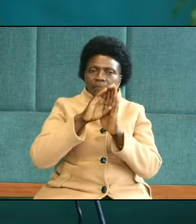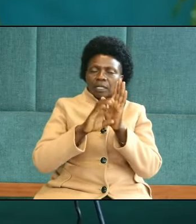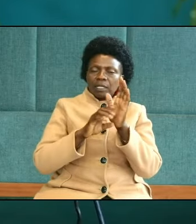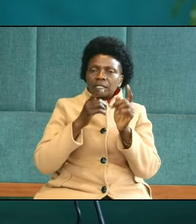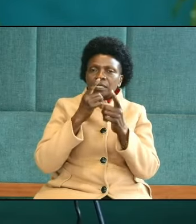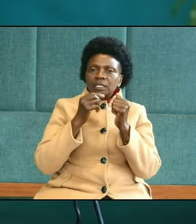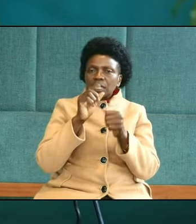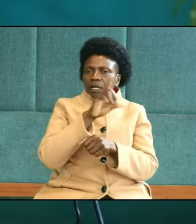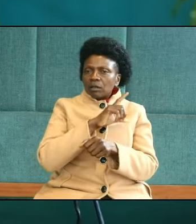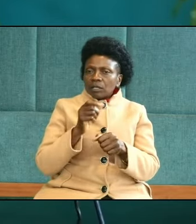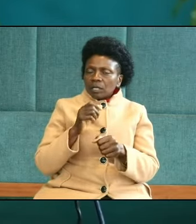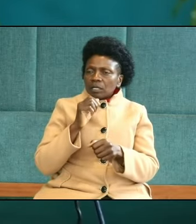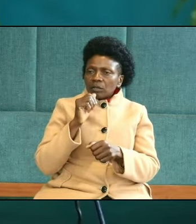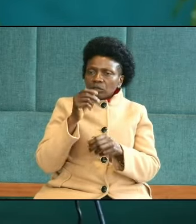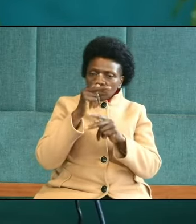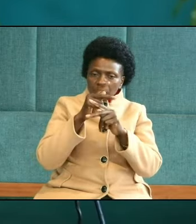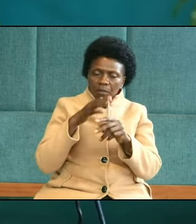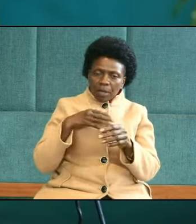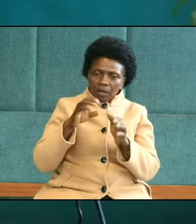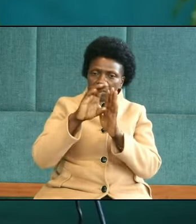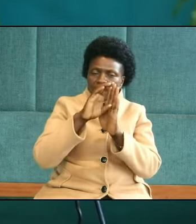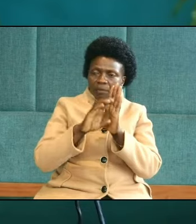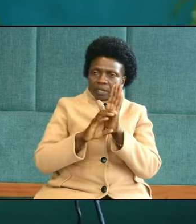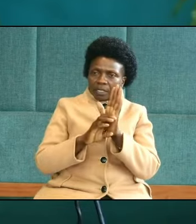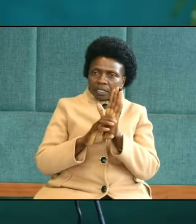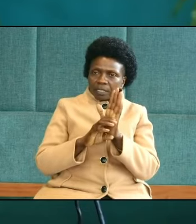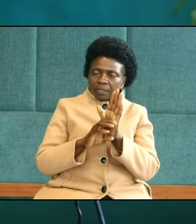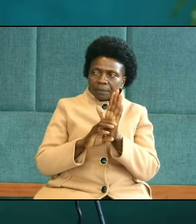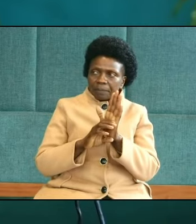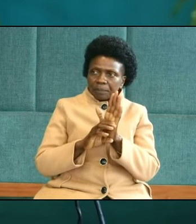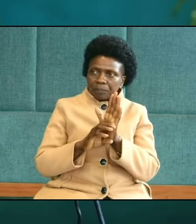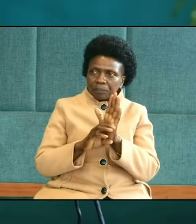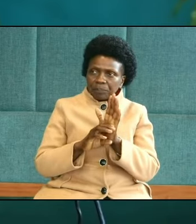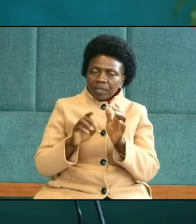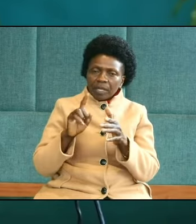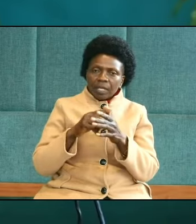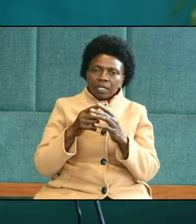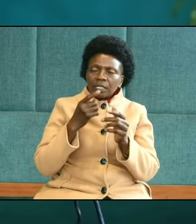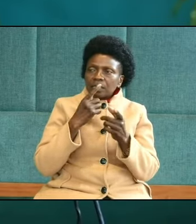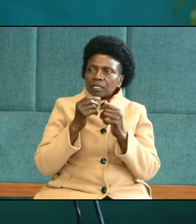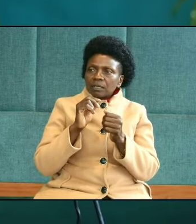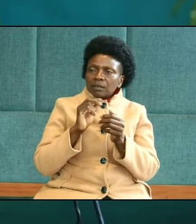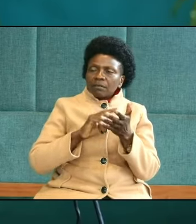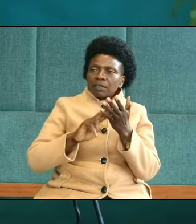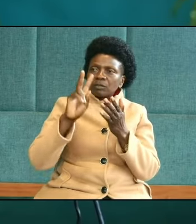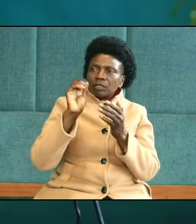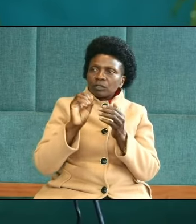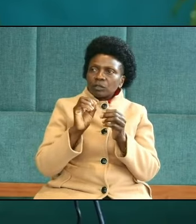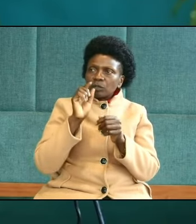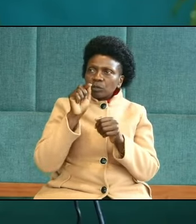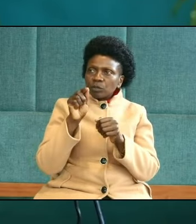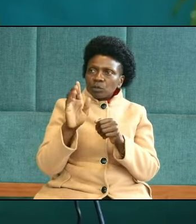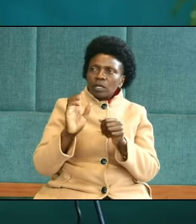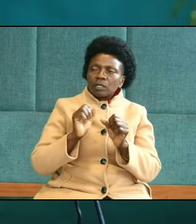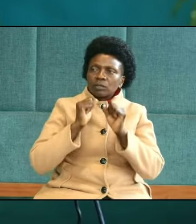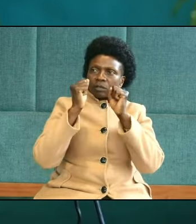Lord, and do not observe all these commandments, and the verses continue, then he says, verse 20, your strength shall be